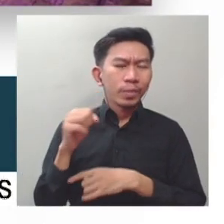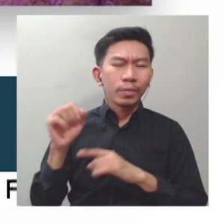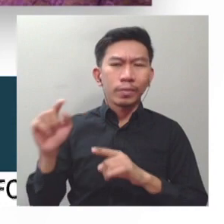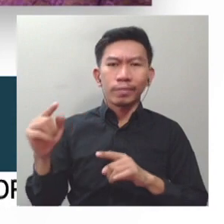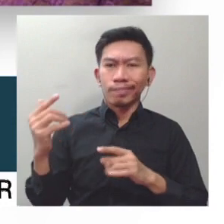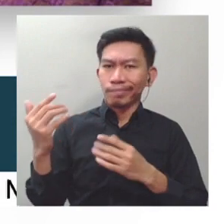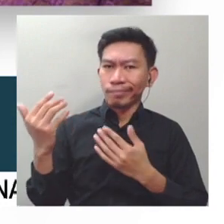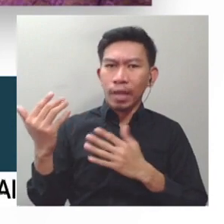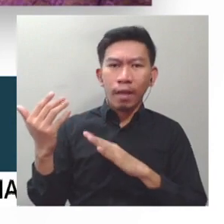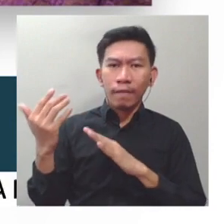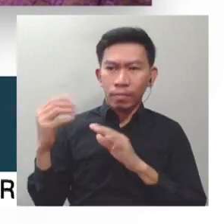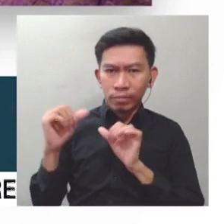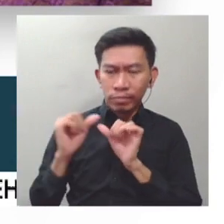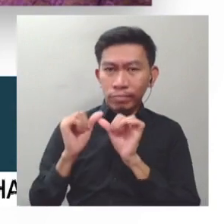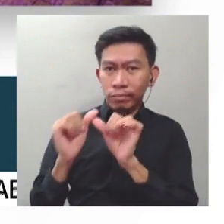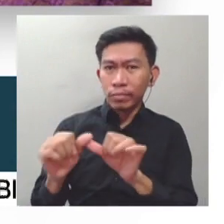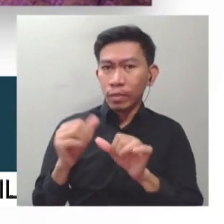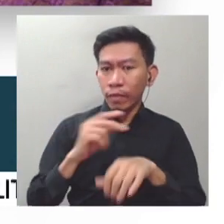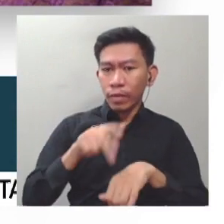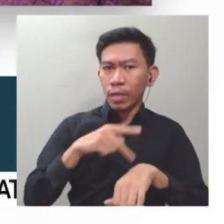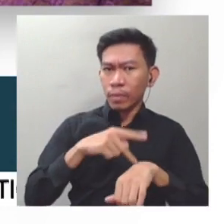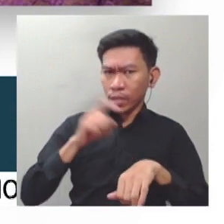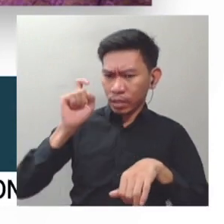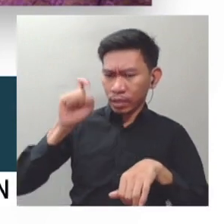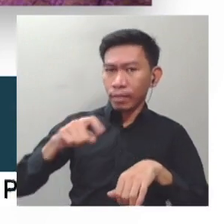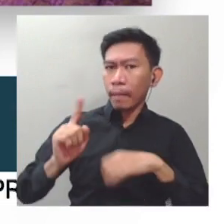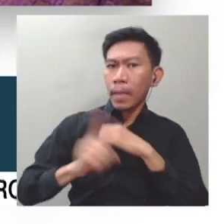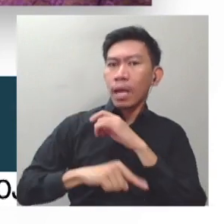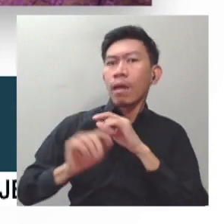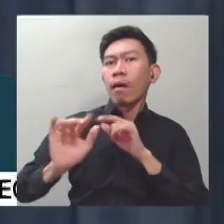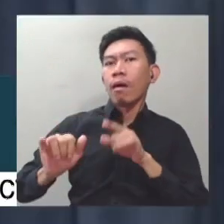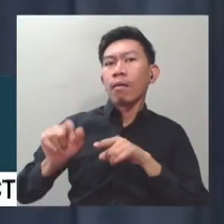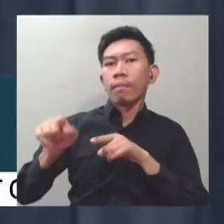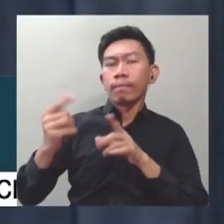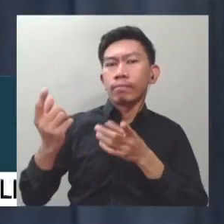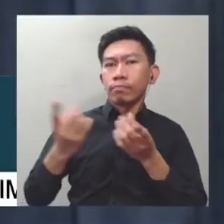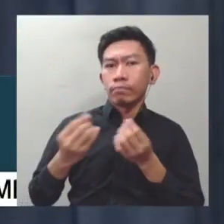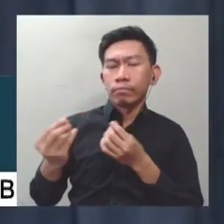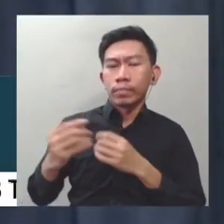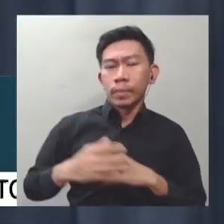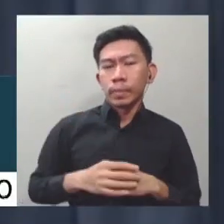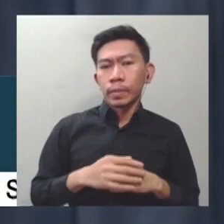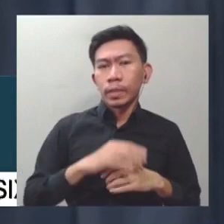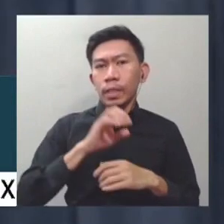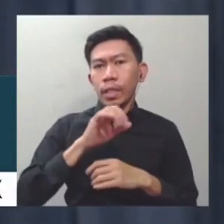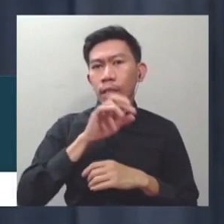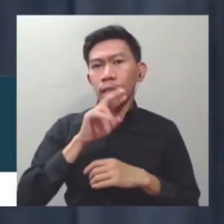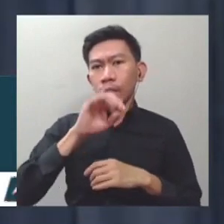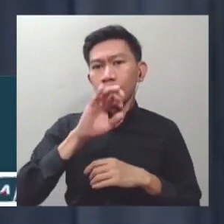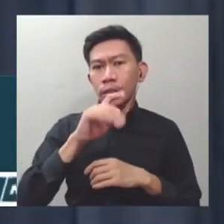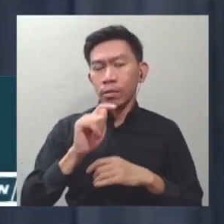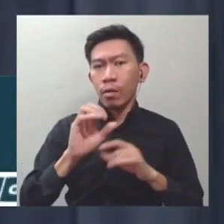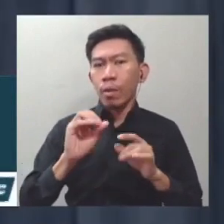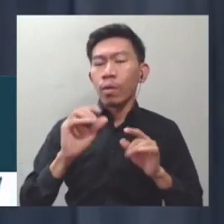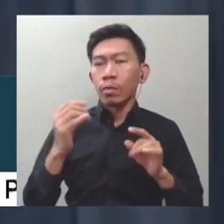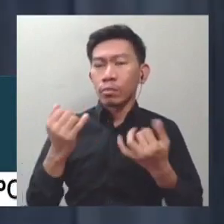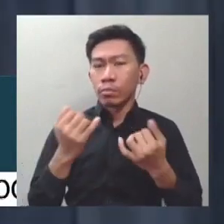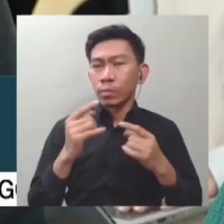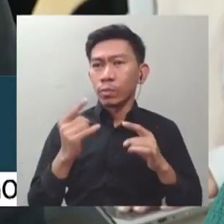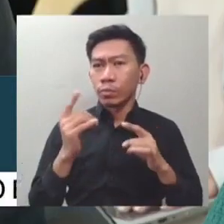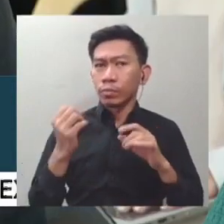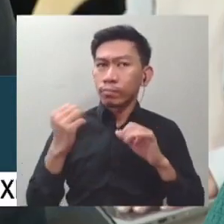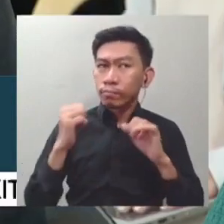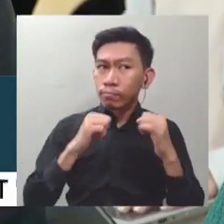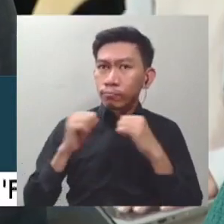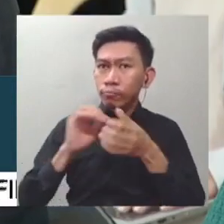not let such acts go unpunished. As for Senator J.V. Ejercito, an alliance with other like-minded countries like the U.S.